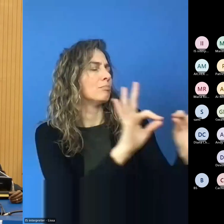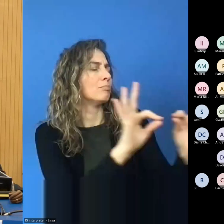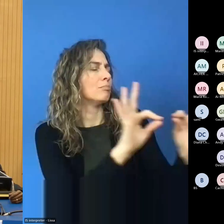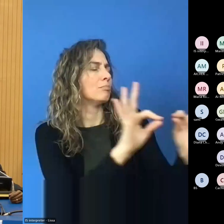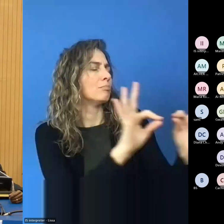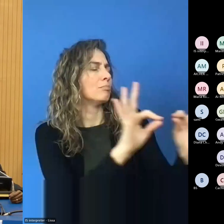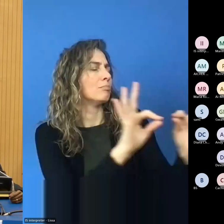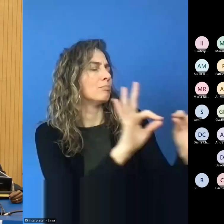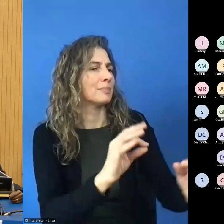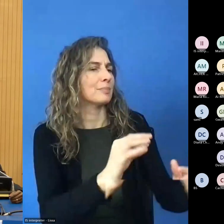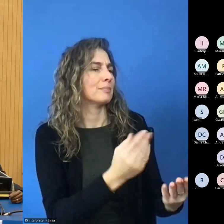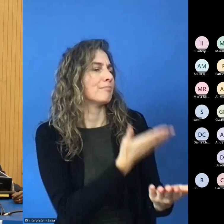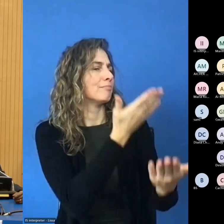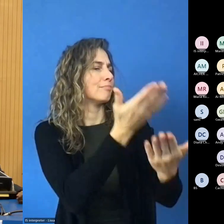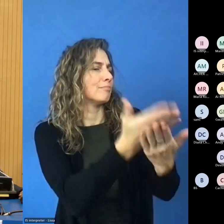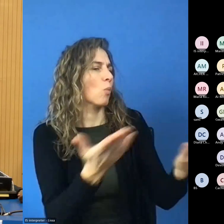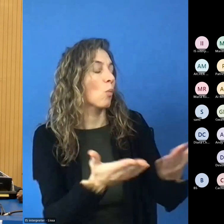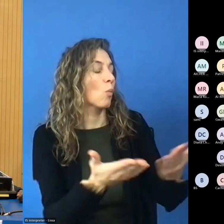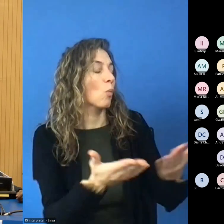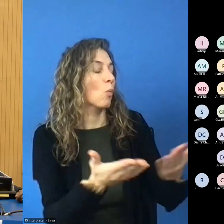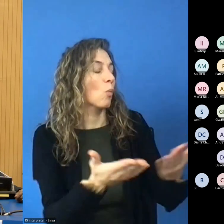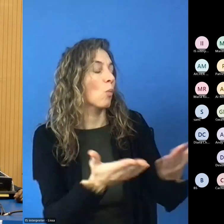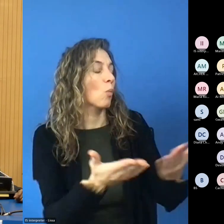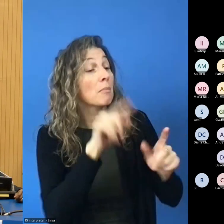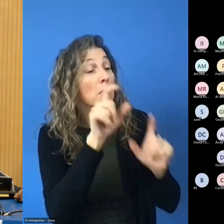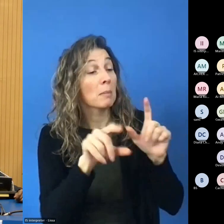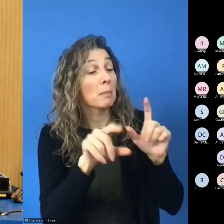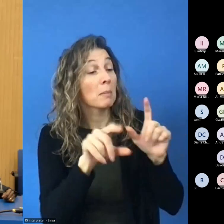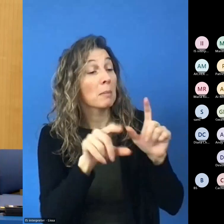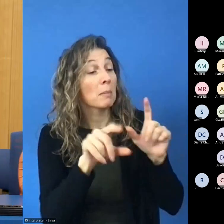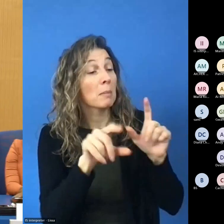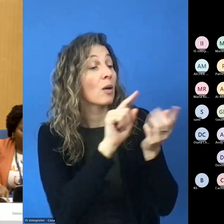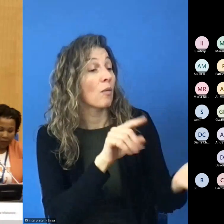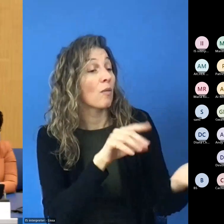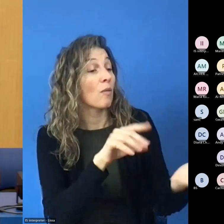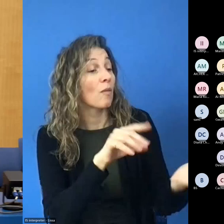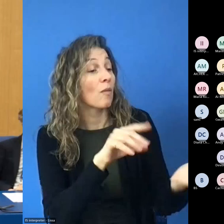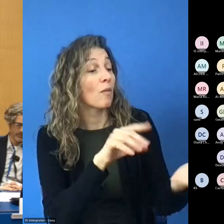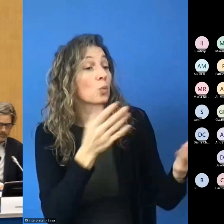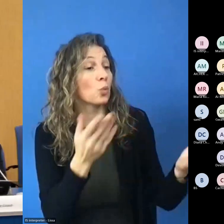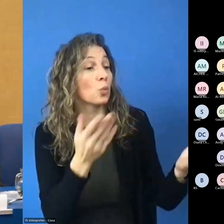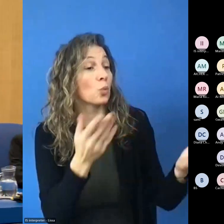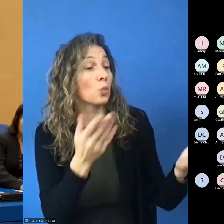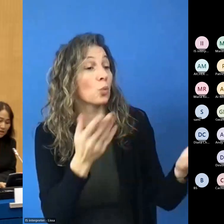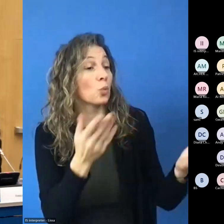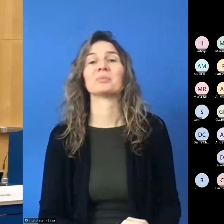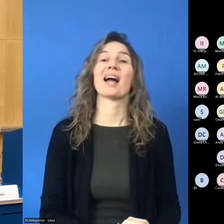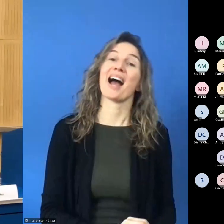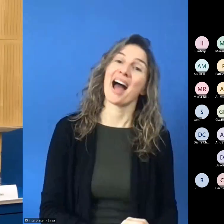can people find you in the conference? Yeah. Yes. Yeah,